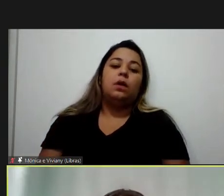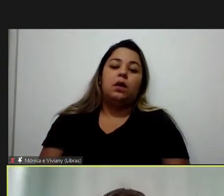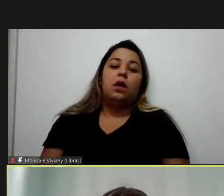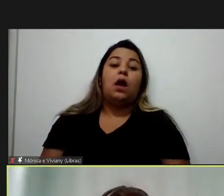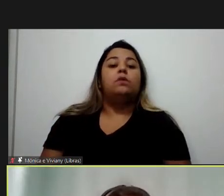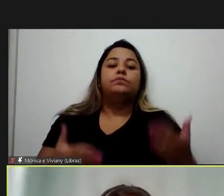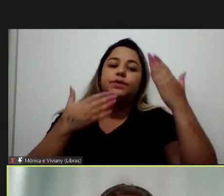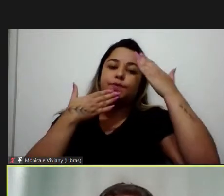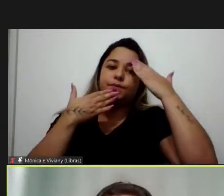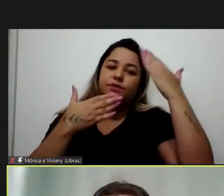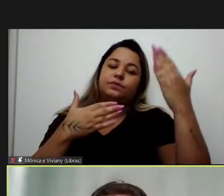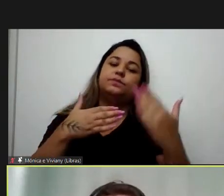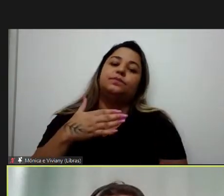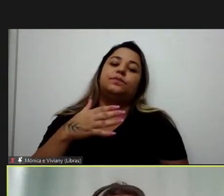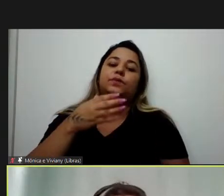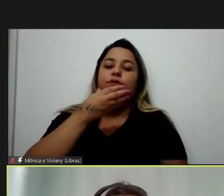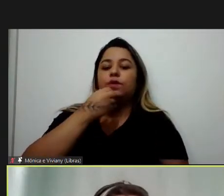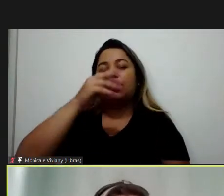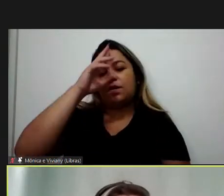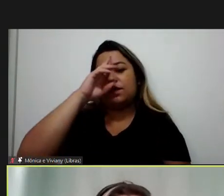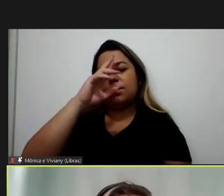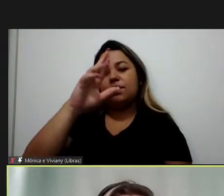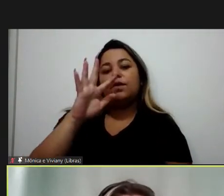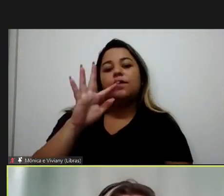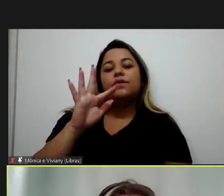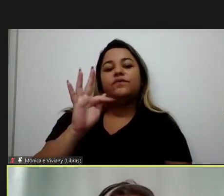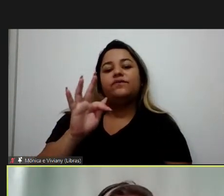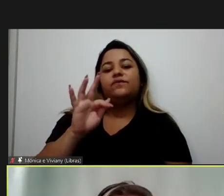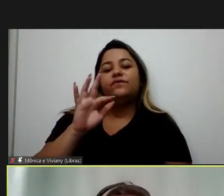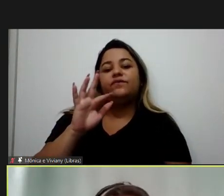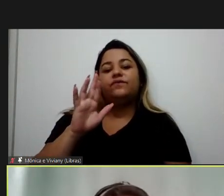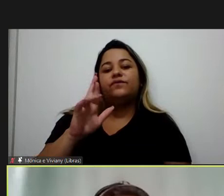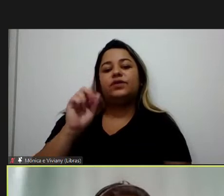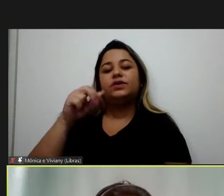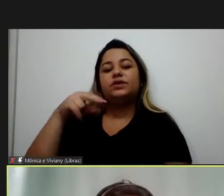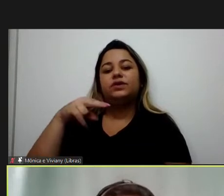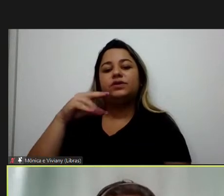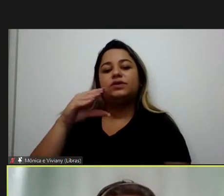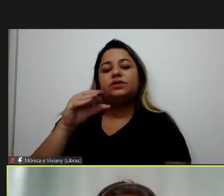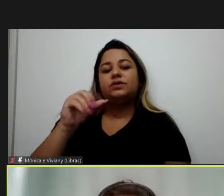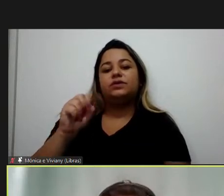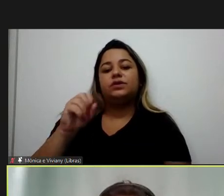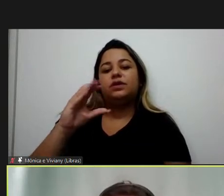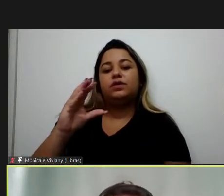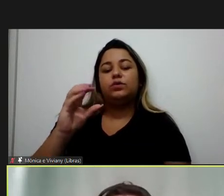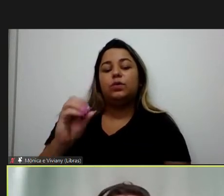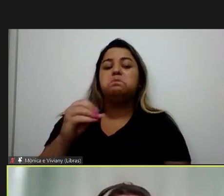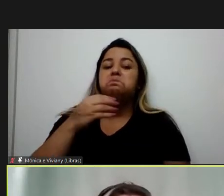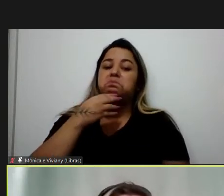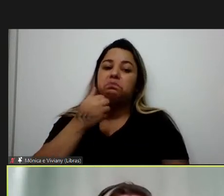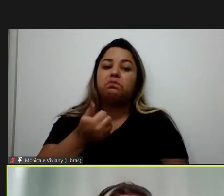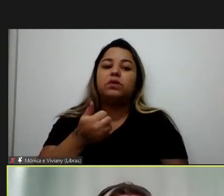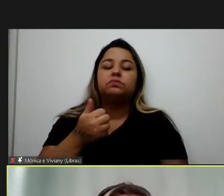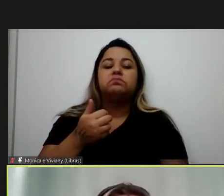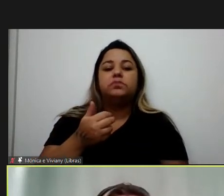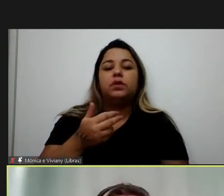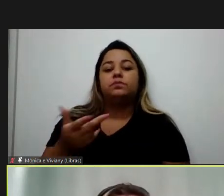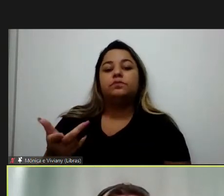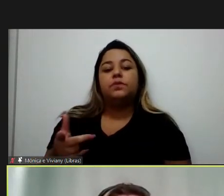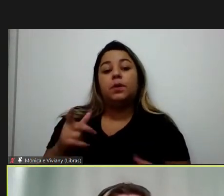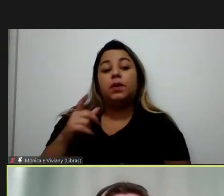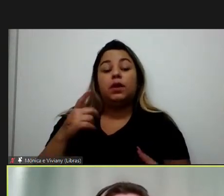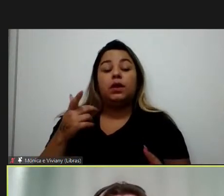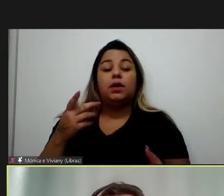Muito obrigada, senhor Francesco, pelas Thank you, excelentes. Mr. Francesco, for your excellent answers. They met very well